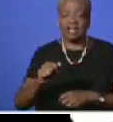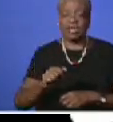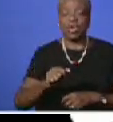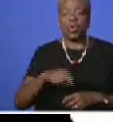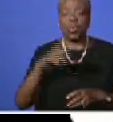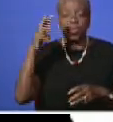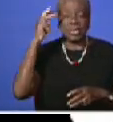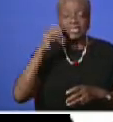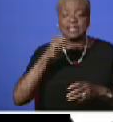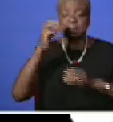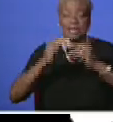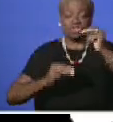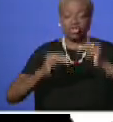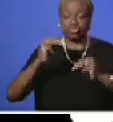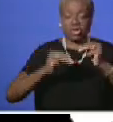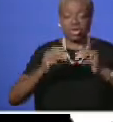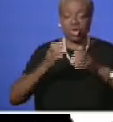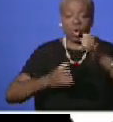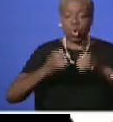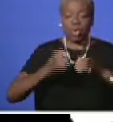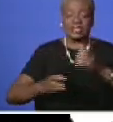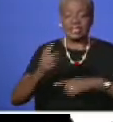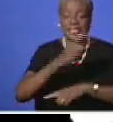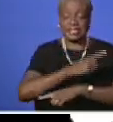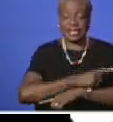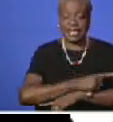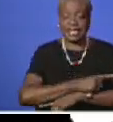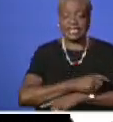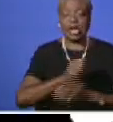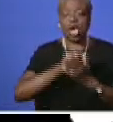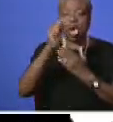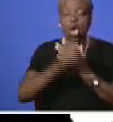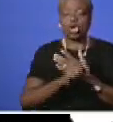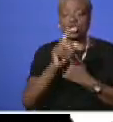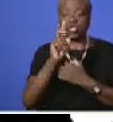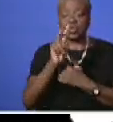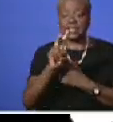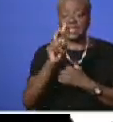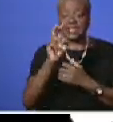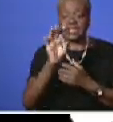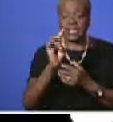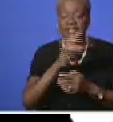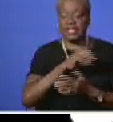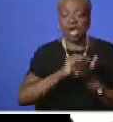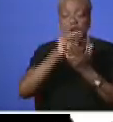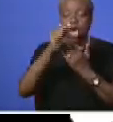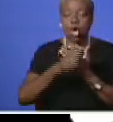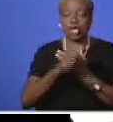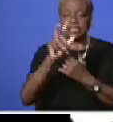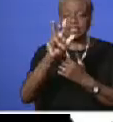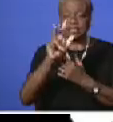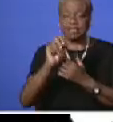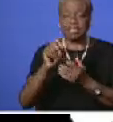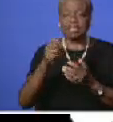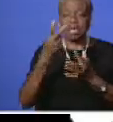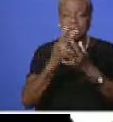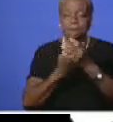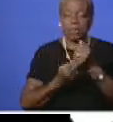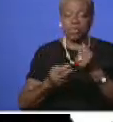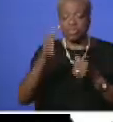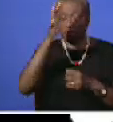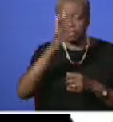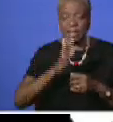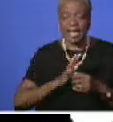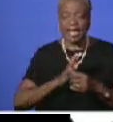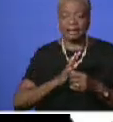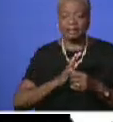murder charge. Court dockets say that between August 27th and August 30th, both men together intentionally caused the death